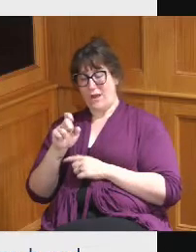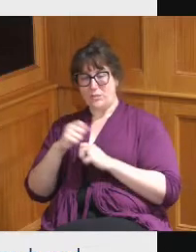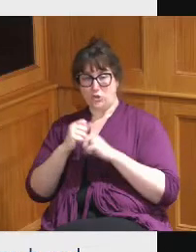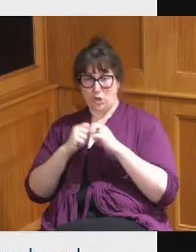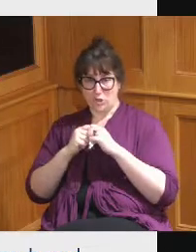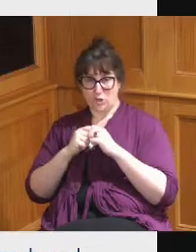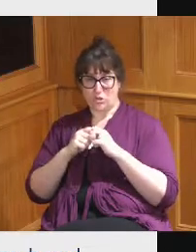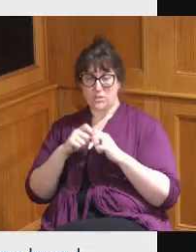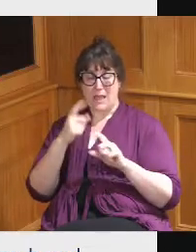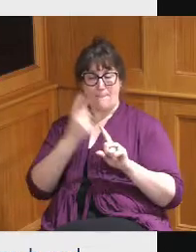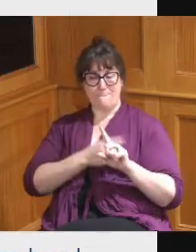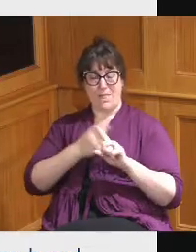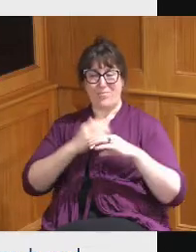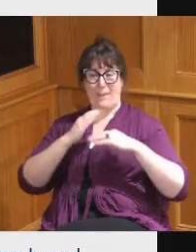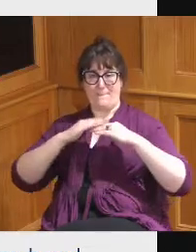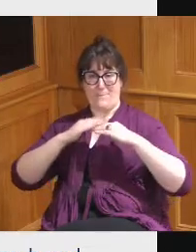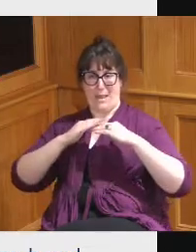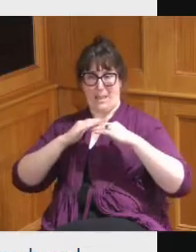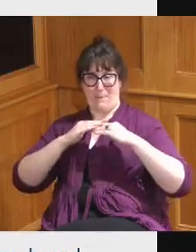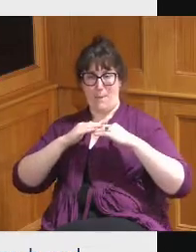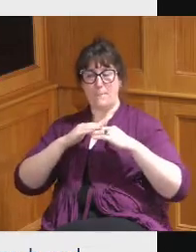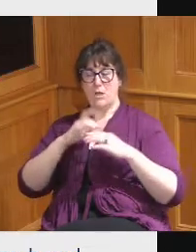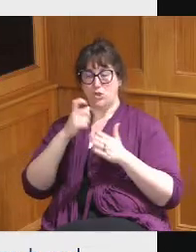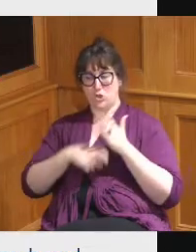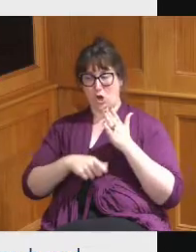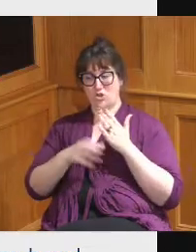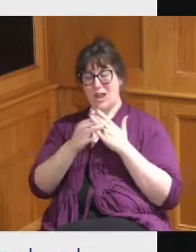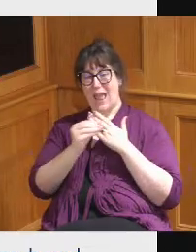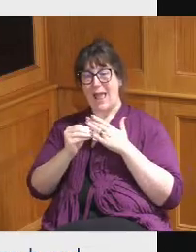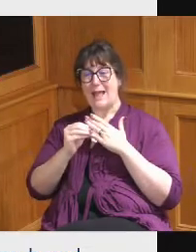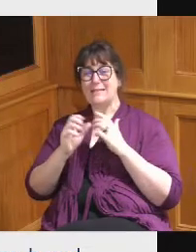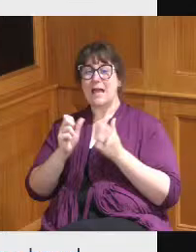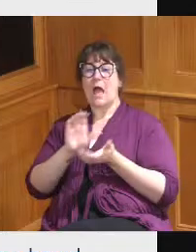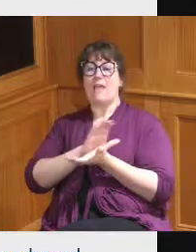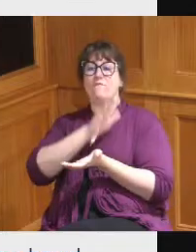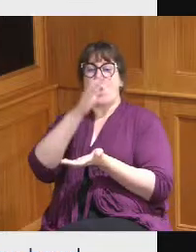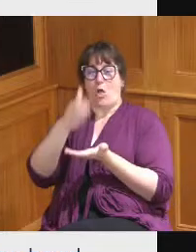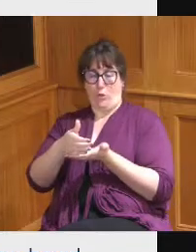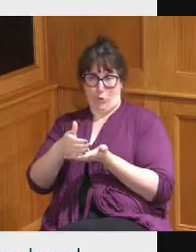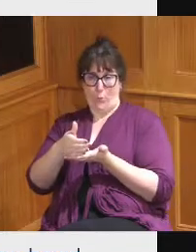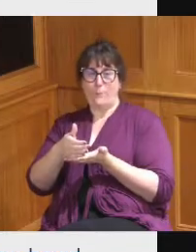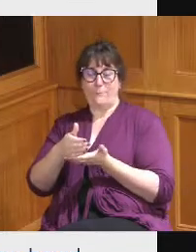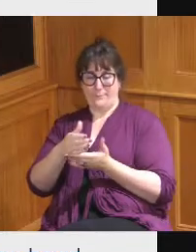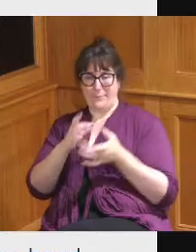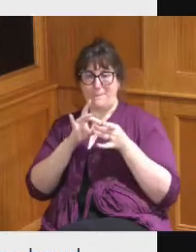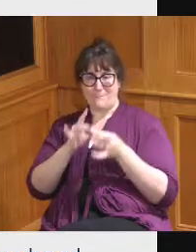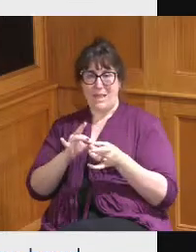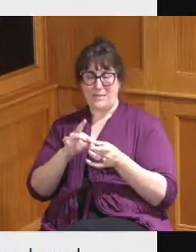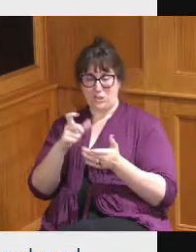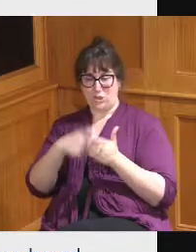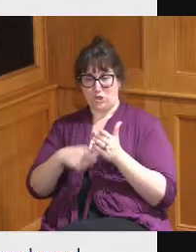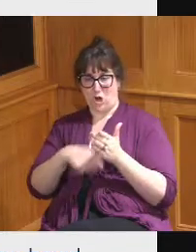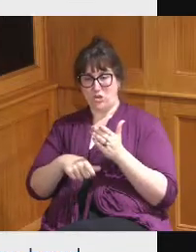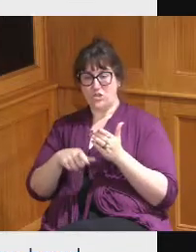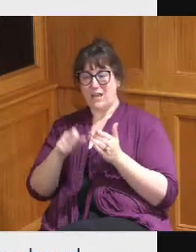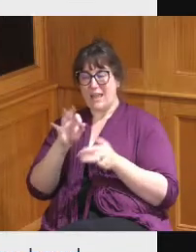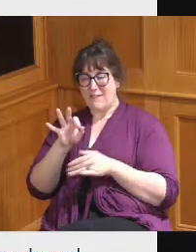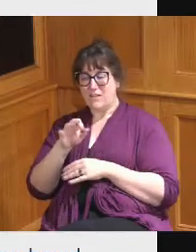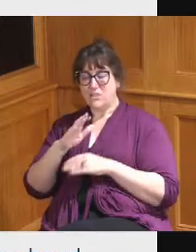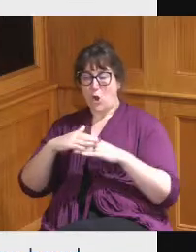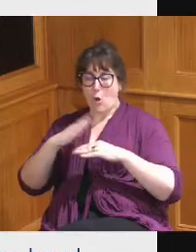of a monthly minimum charge and a volume-based charge for any use over 3 CCF.